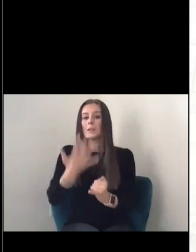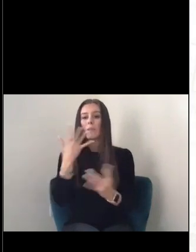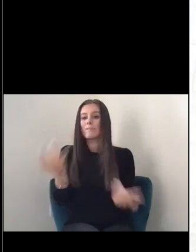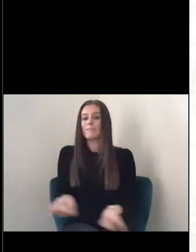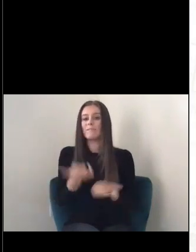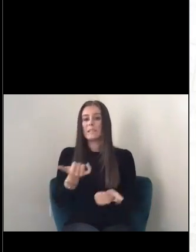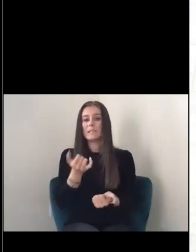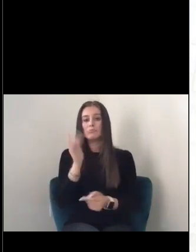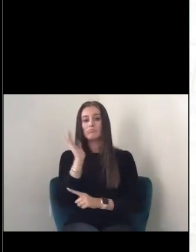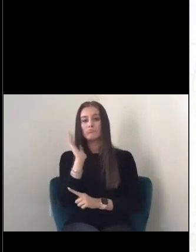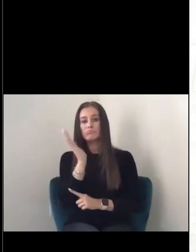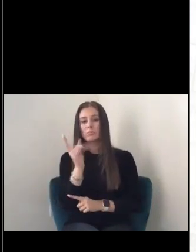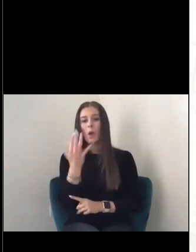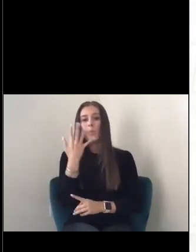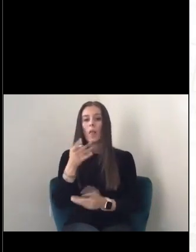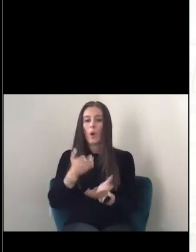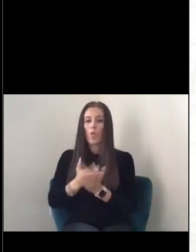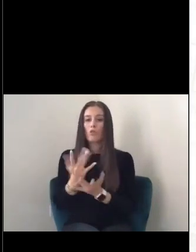these details.